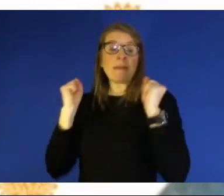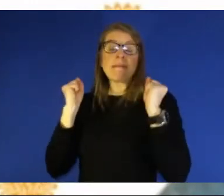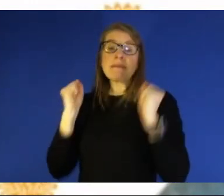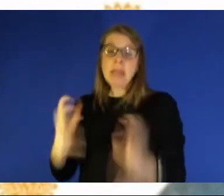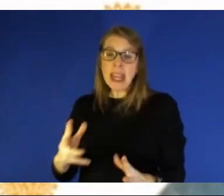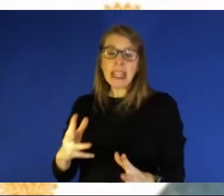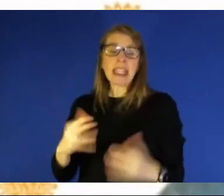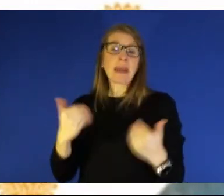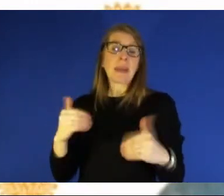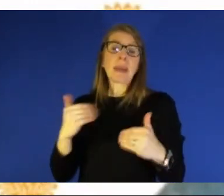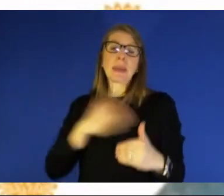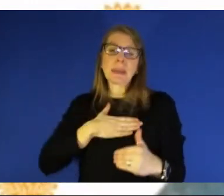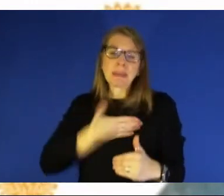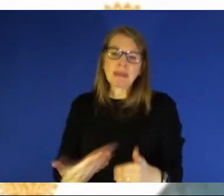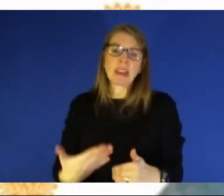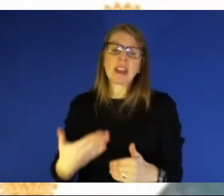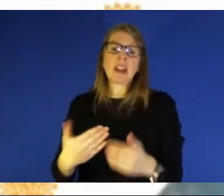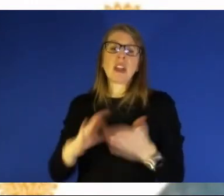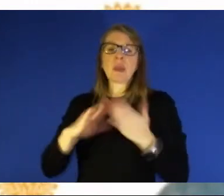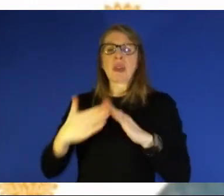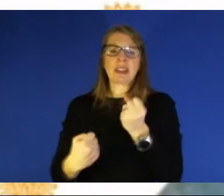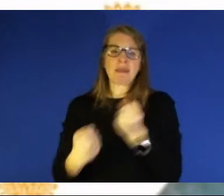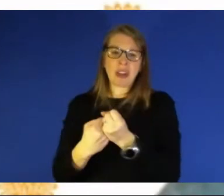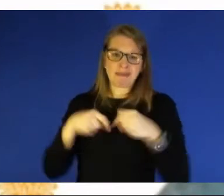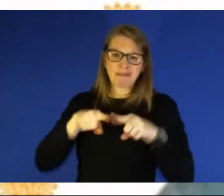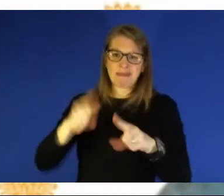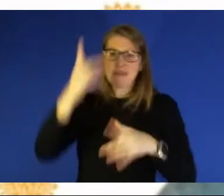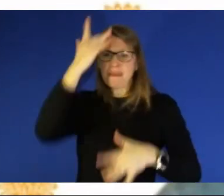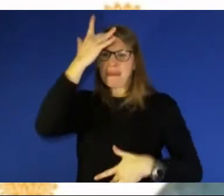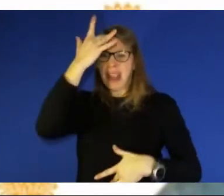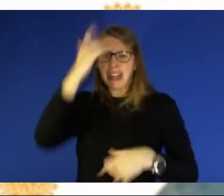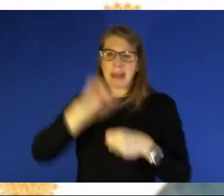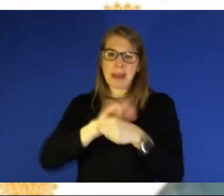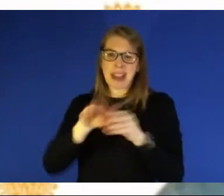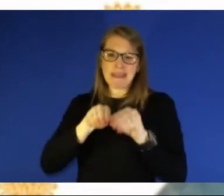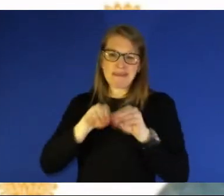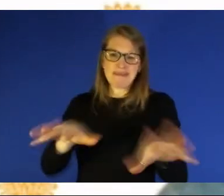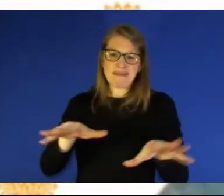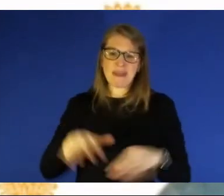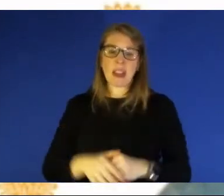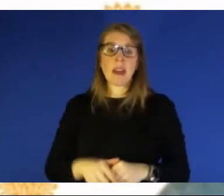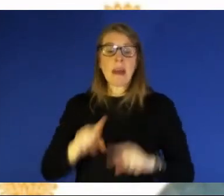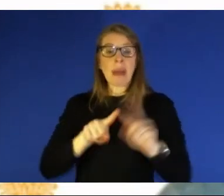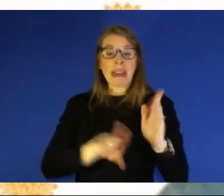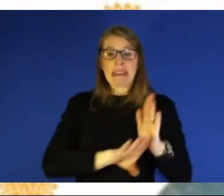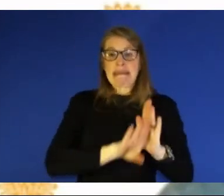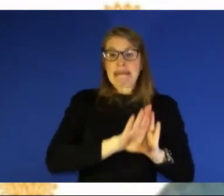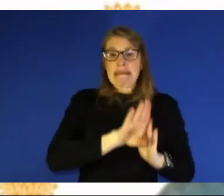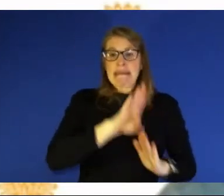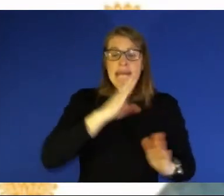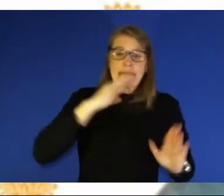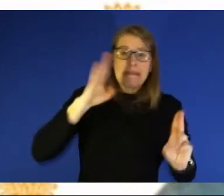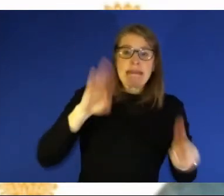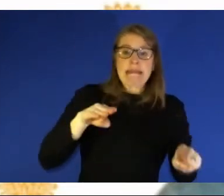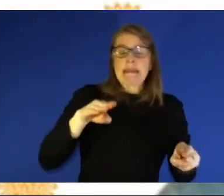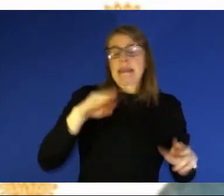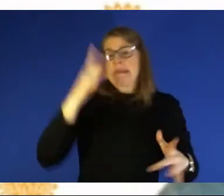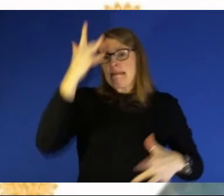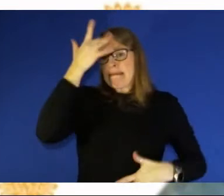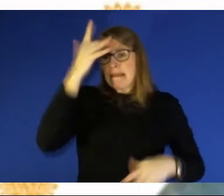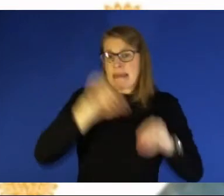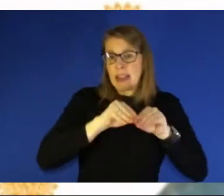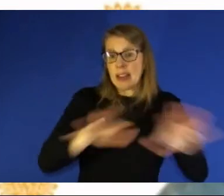support throughout this pandemic. But really at the height of the pandemic, we were seeing about 40%